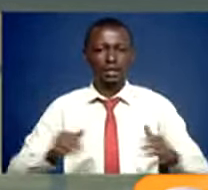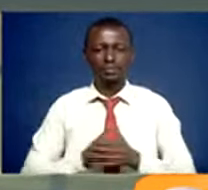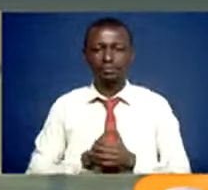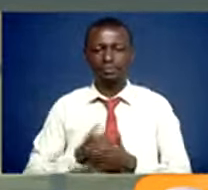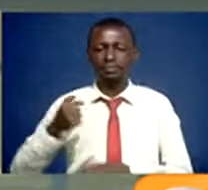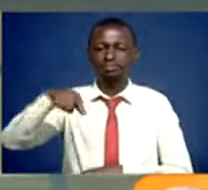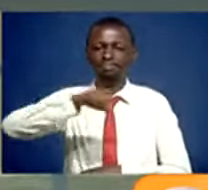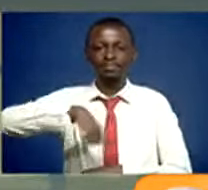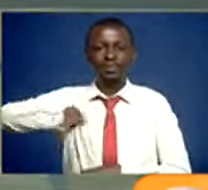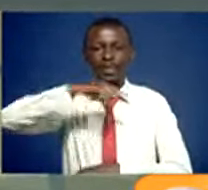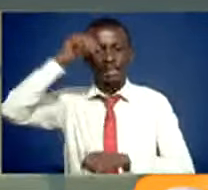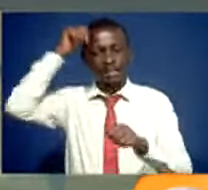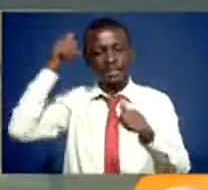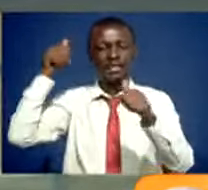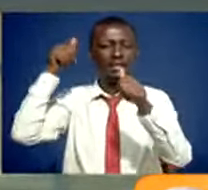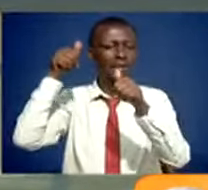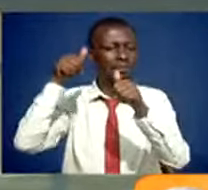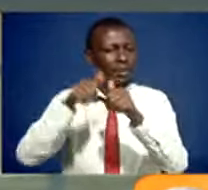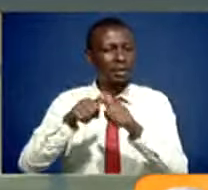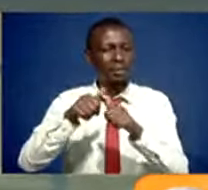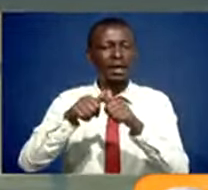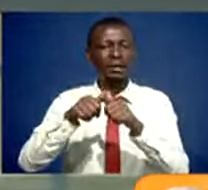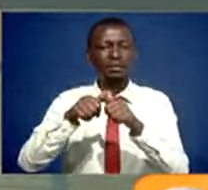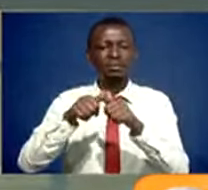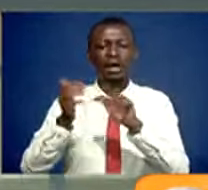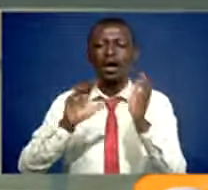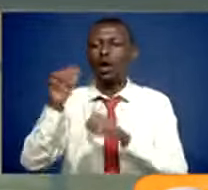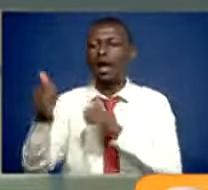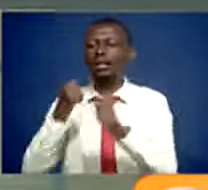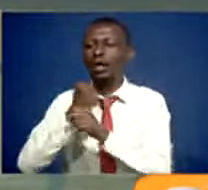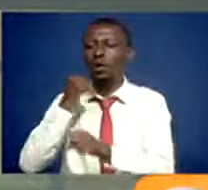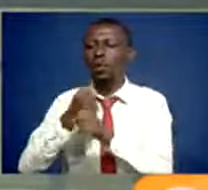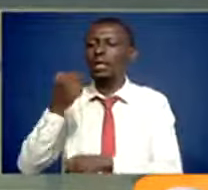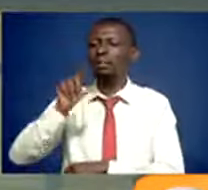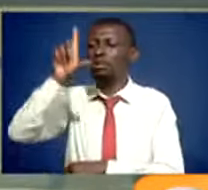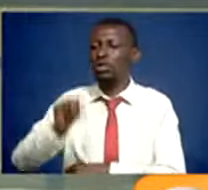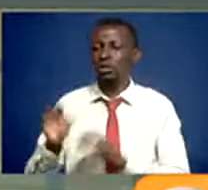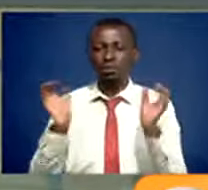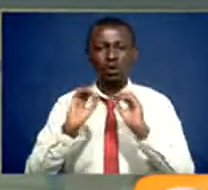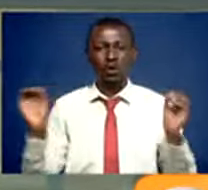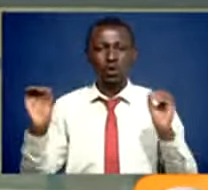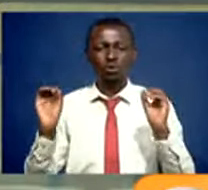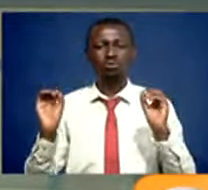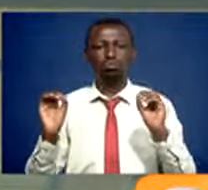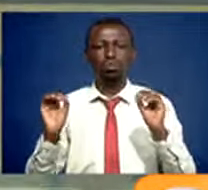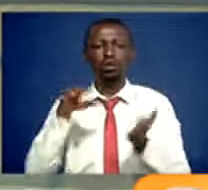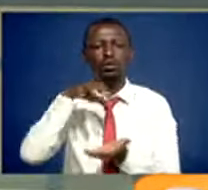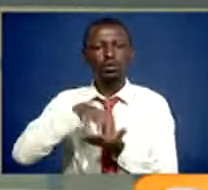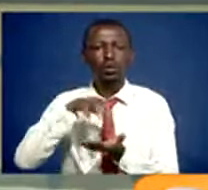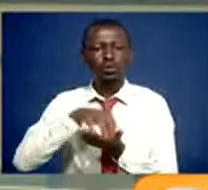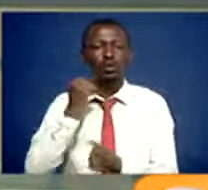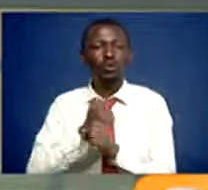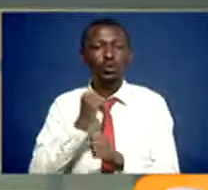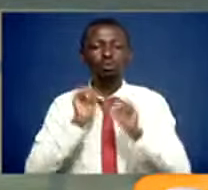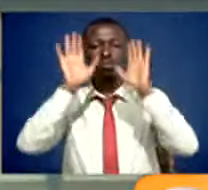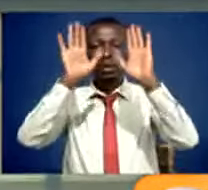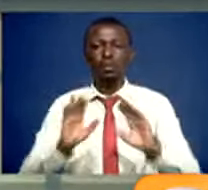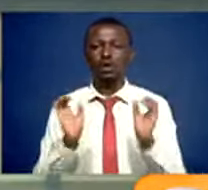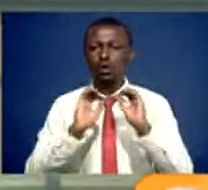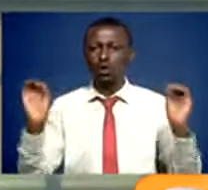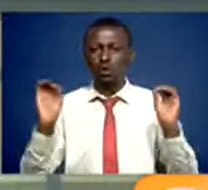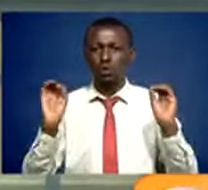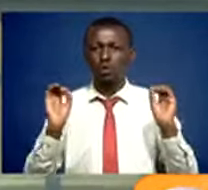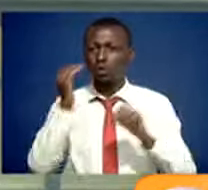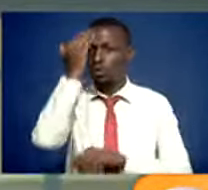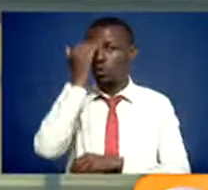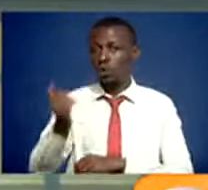reminds us not to look down upon the labors of others, regardless of their occupation, because work makes